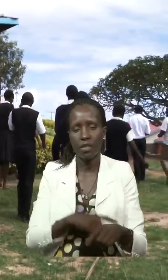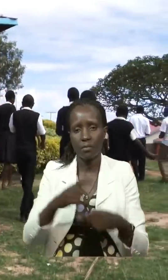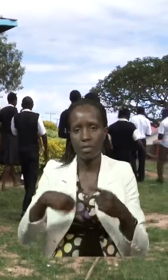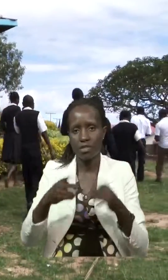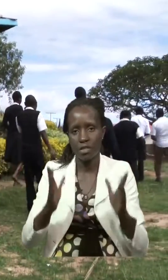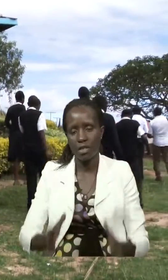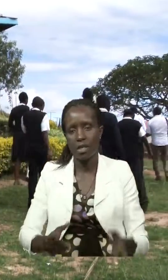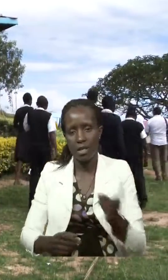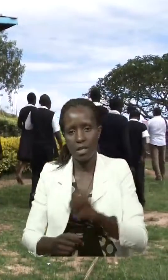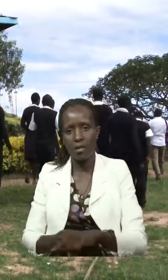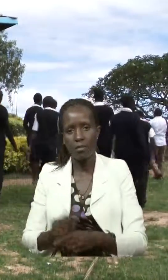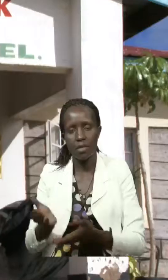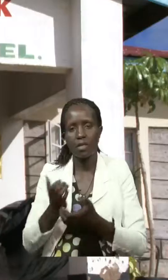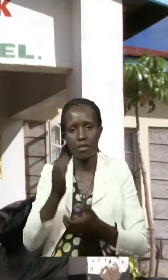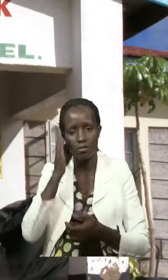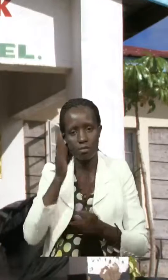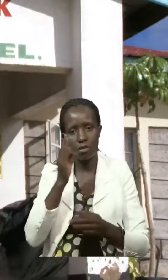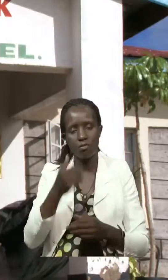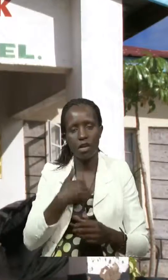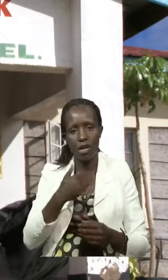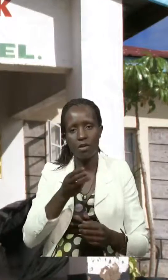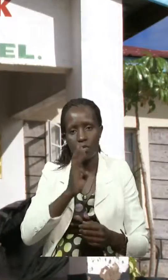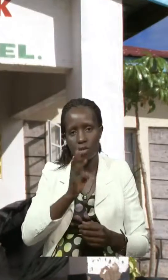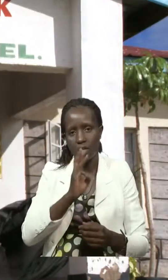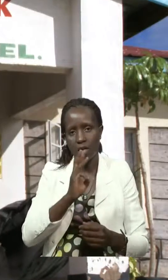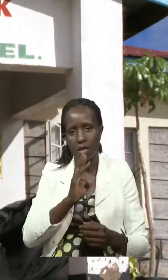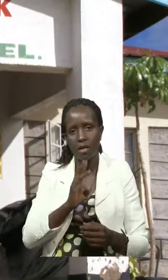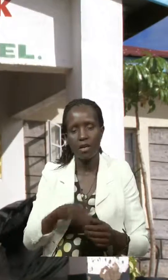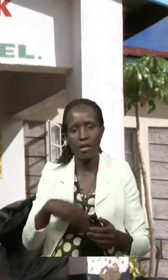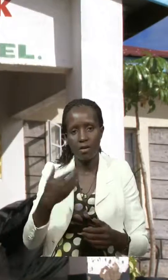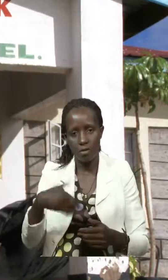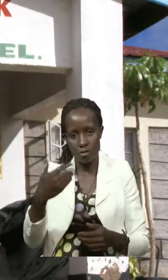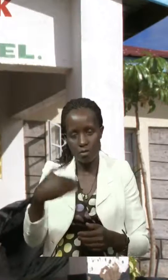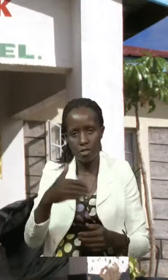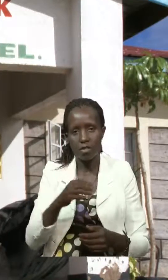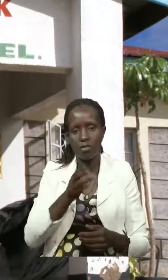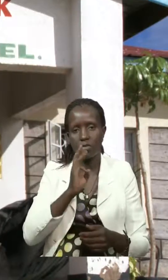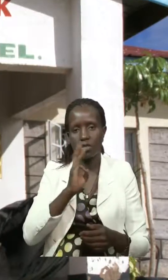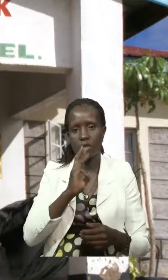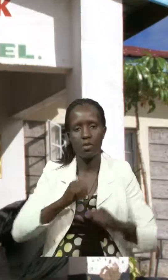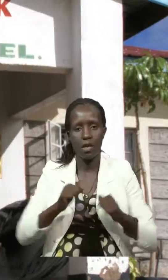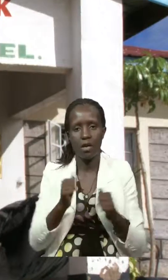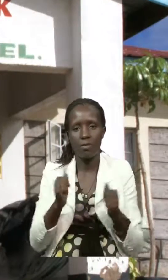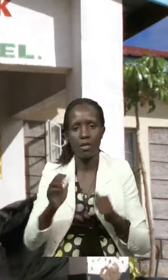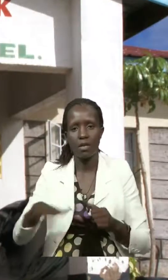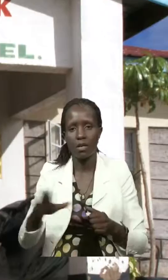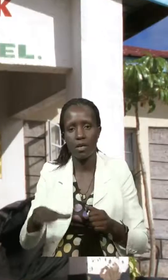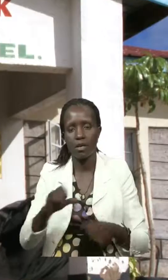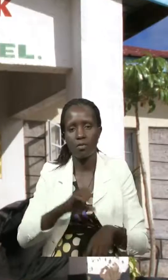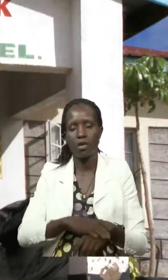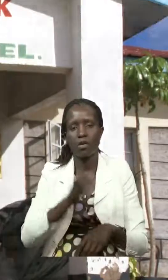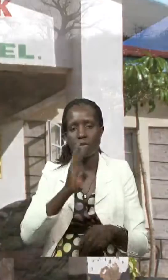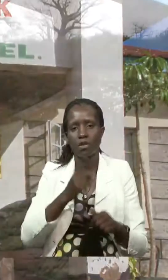When the engineer came on site, what he needed to know was whether we had water, a constant supply of water, and we are glad that in our area we get